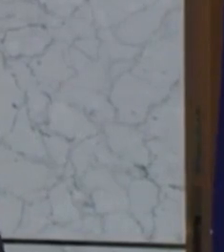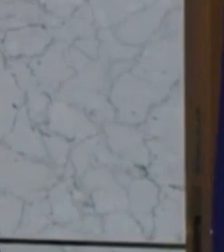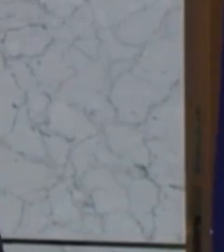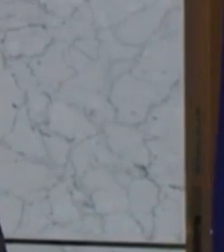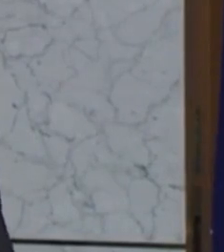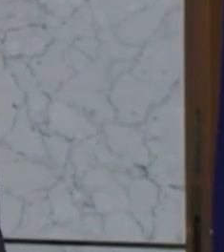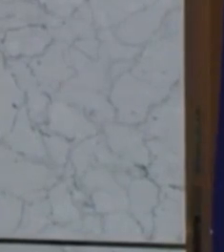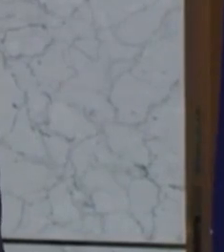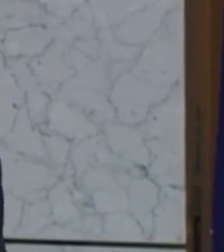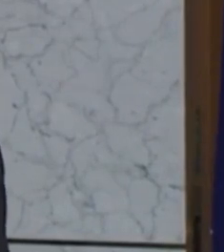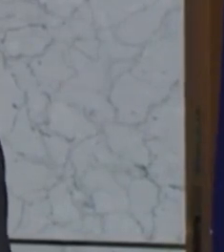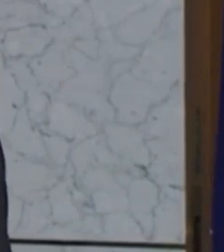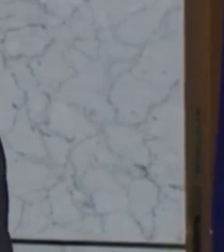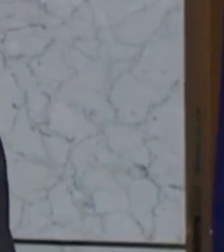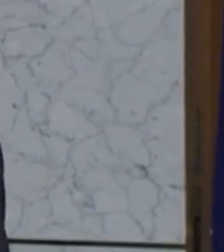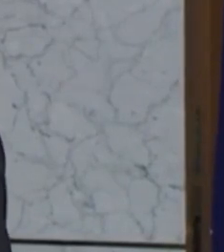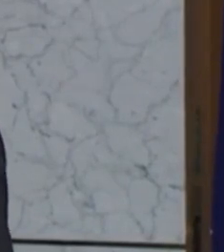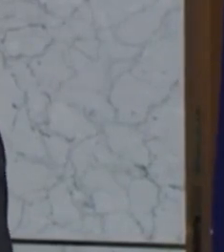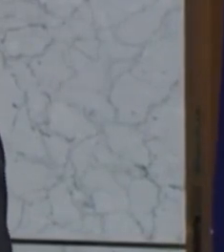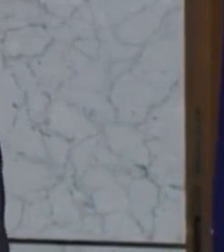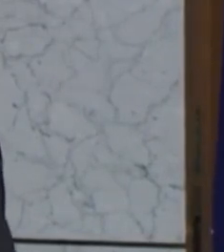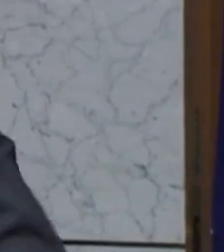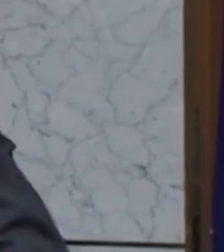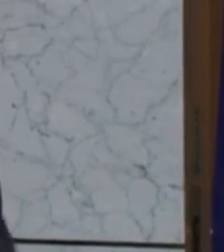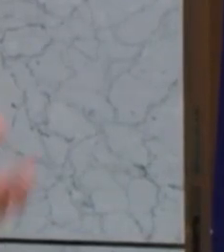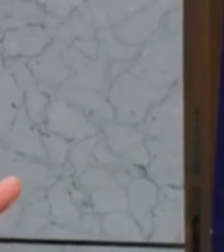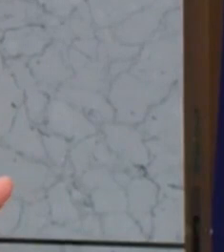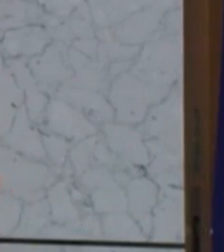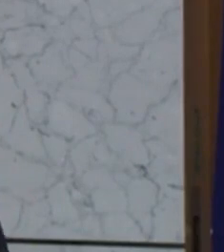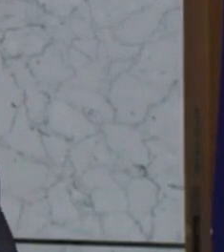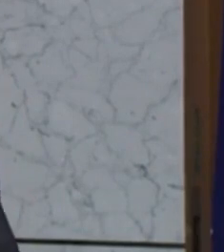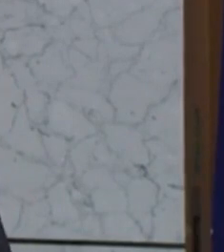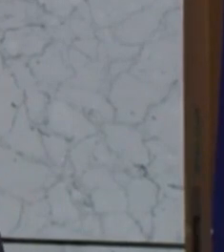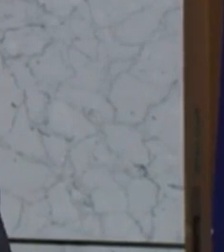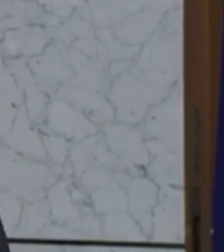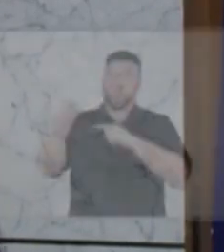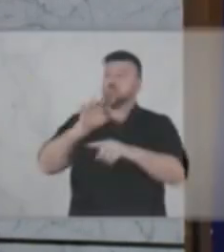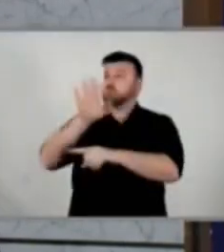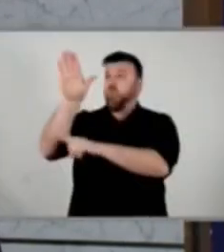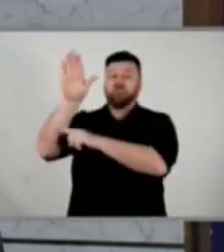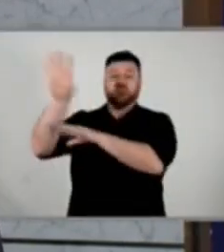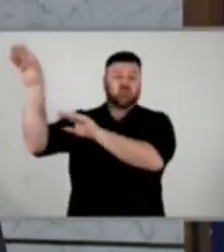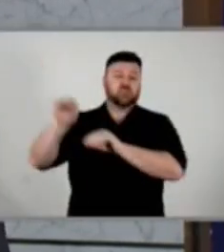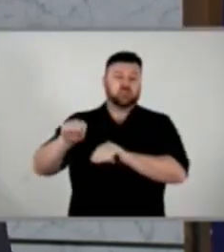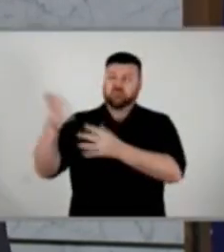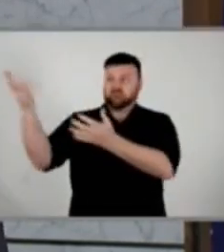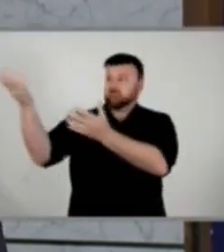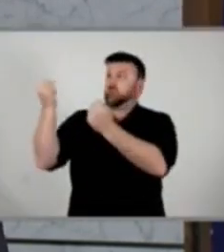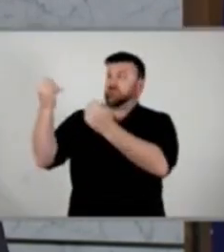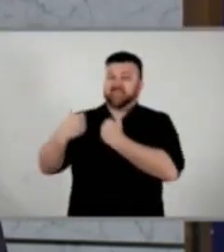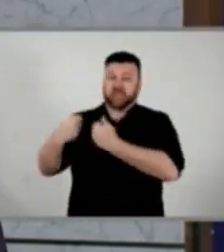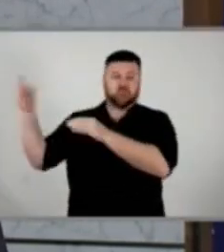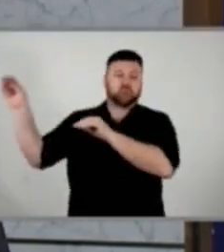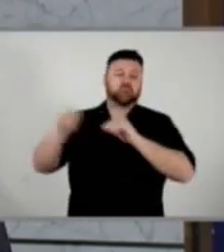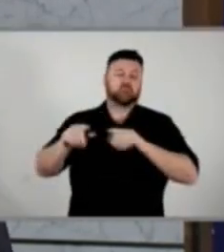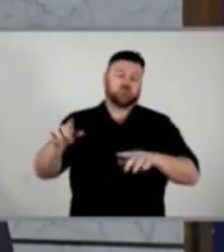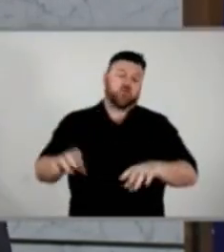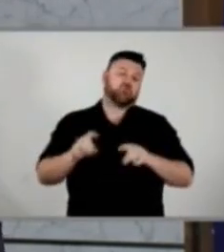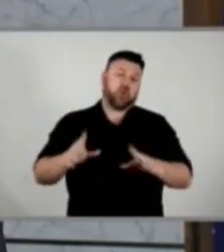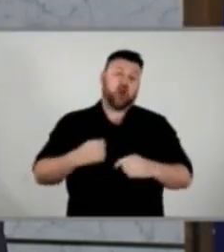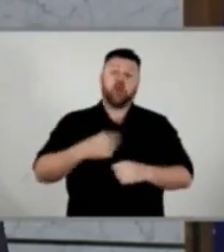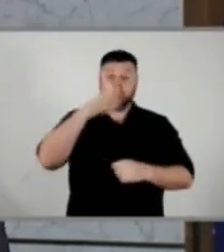almost 80% are actually overseas acquired. So that's back to that first wave you may remember early on in the pandemic, where most of our cases